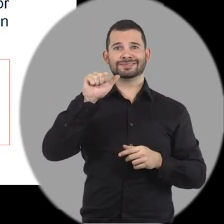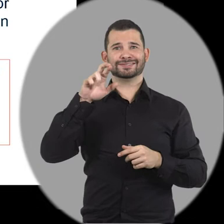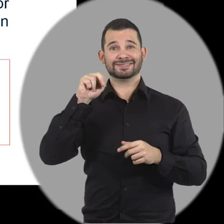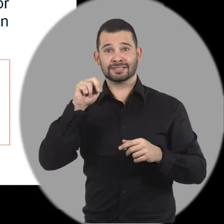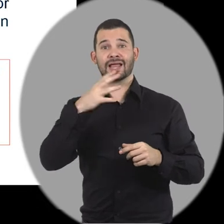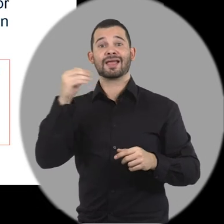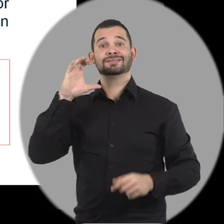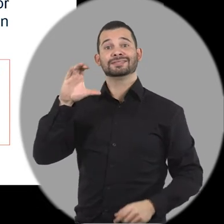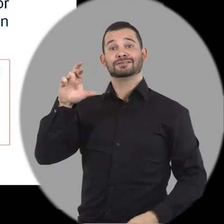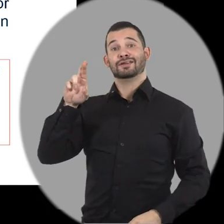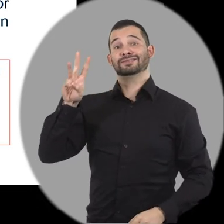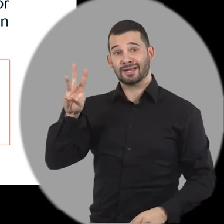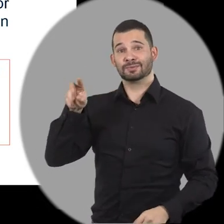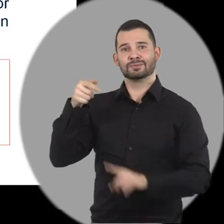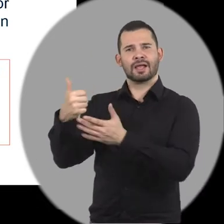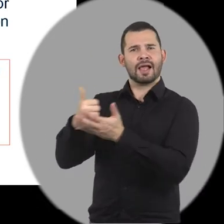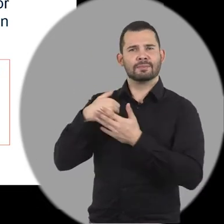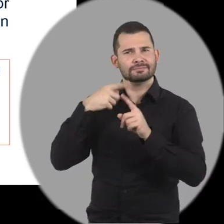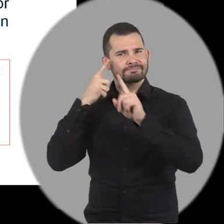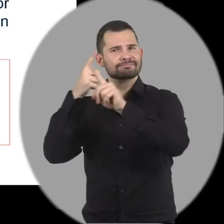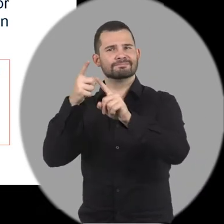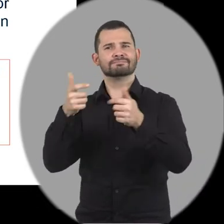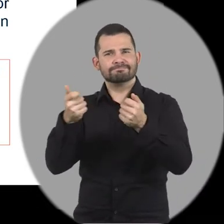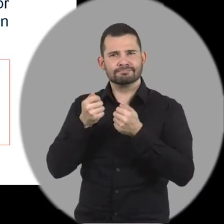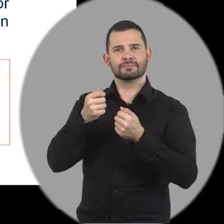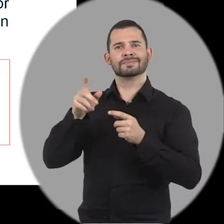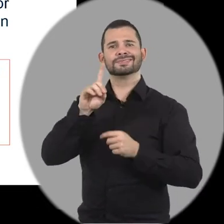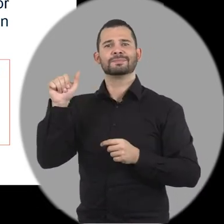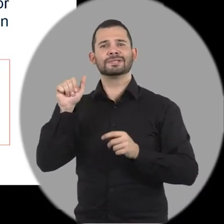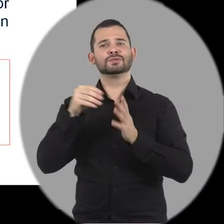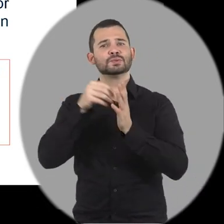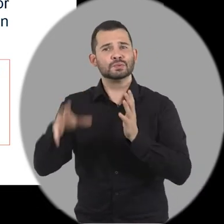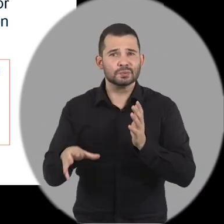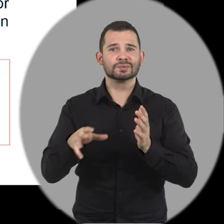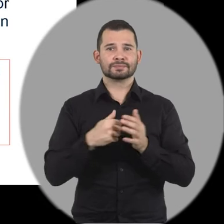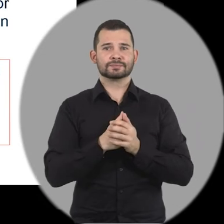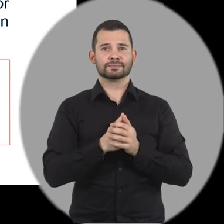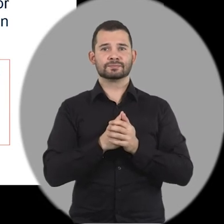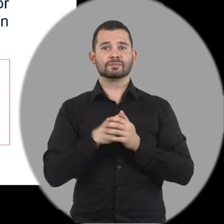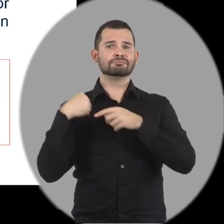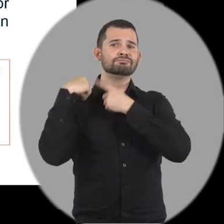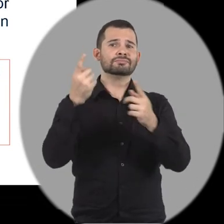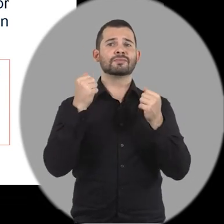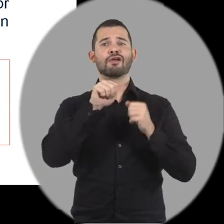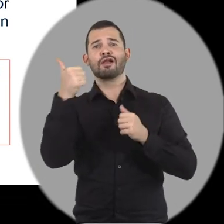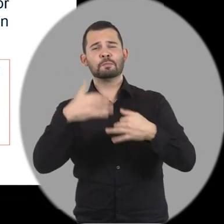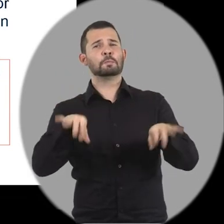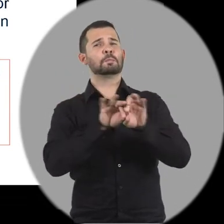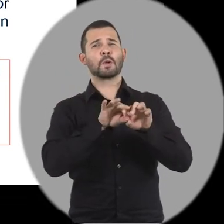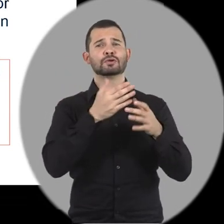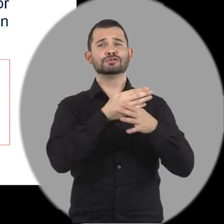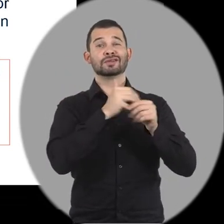supported us in hosting targeted recruitment fairs to attract students and persons with disabilities. Along with CCRW and EARN, another key partner has